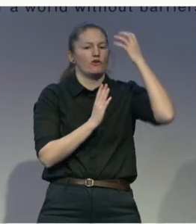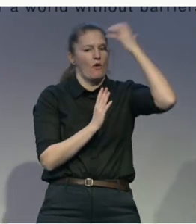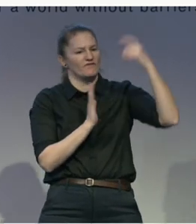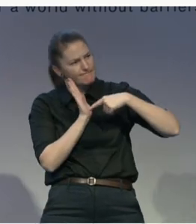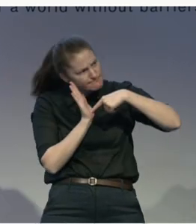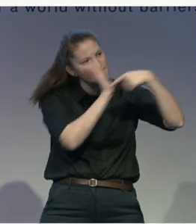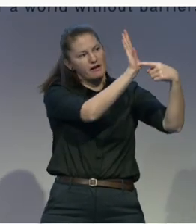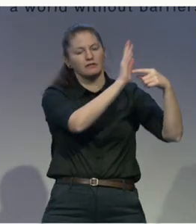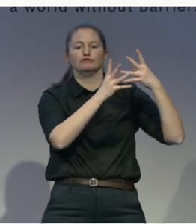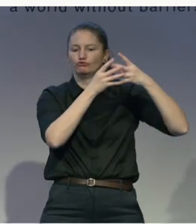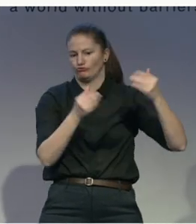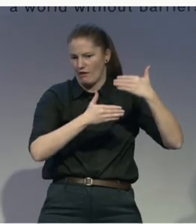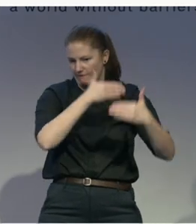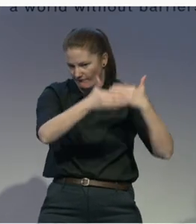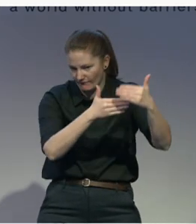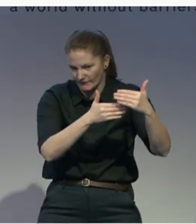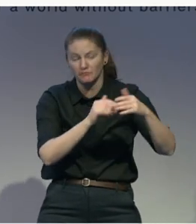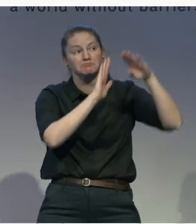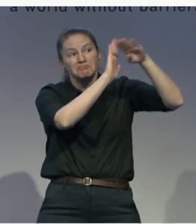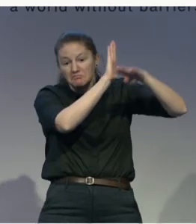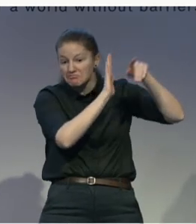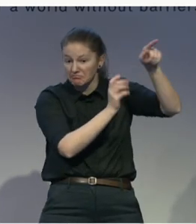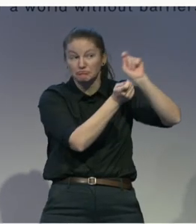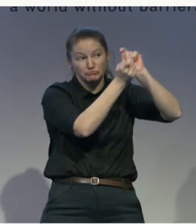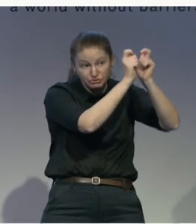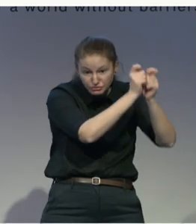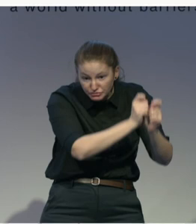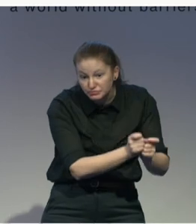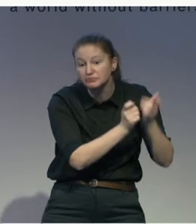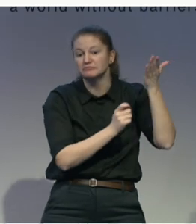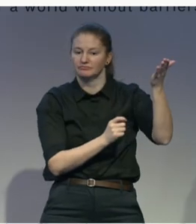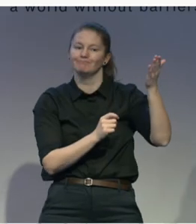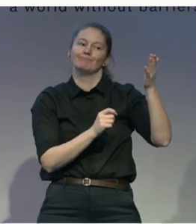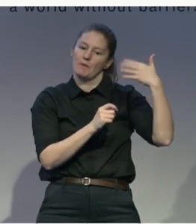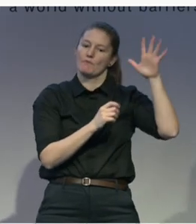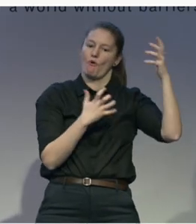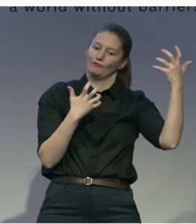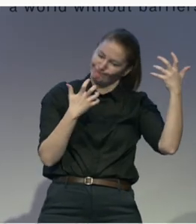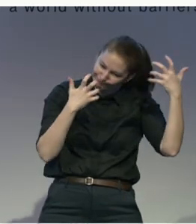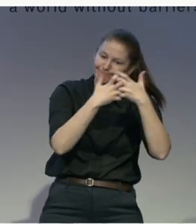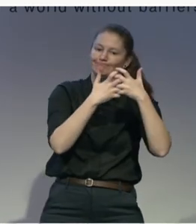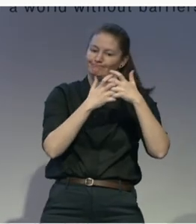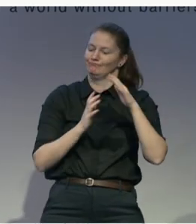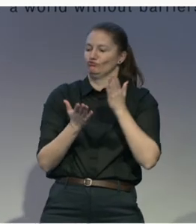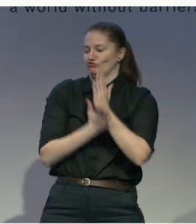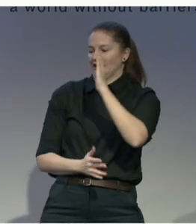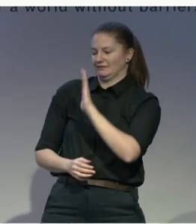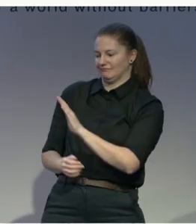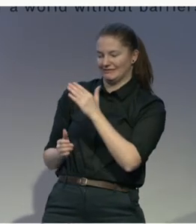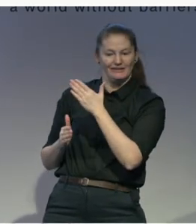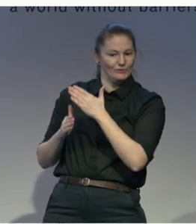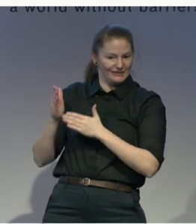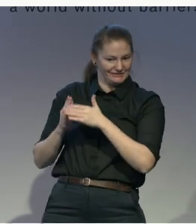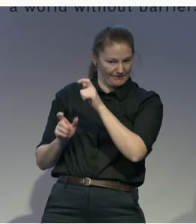action based on laws, so legally binding affirmative action. What we see as a result is that people